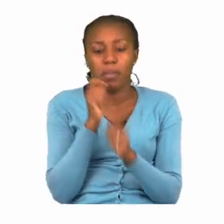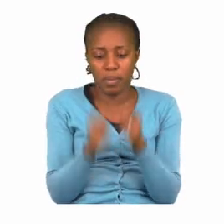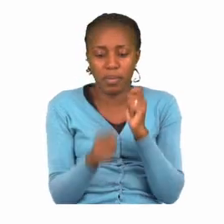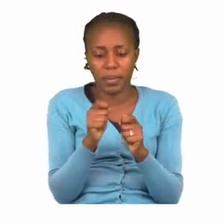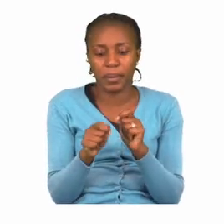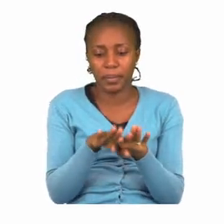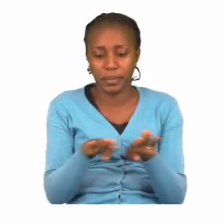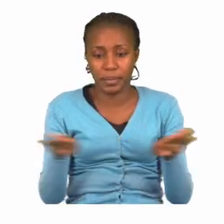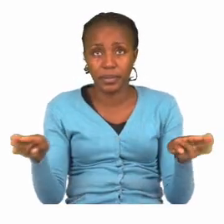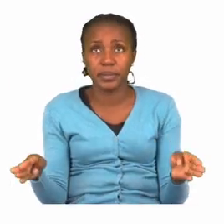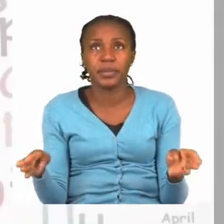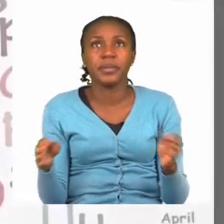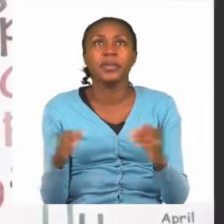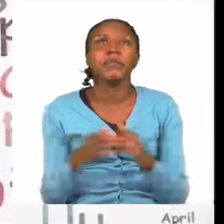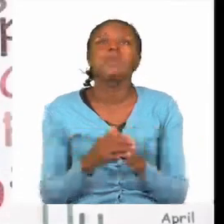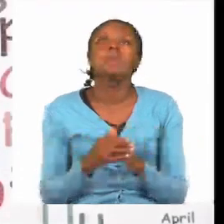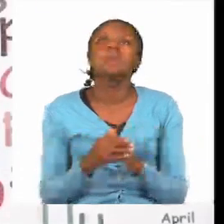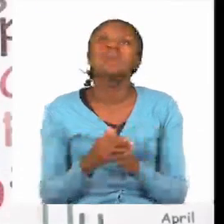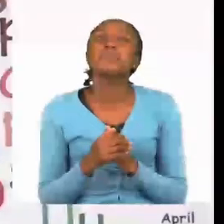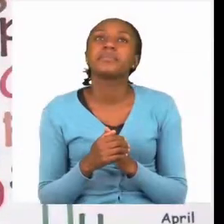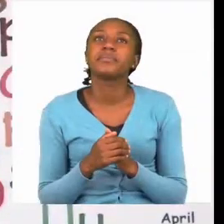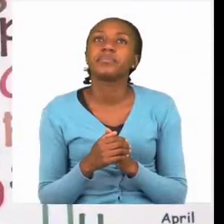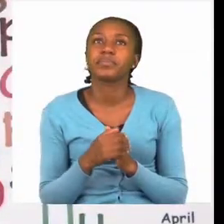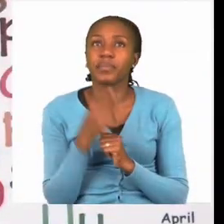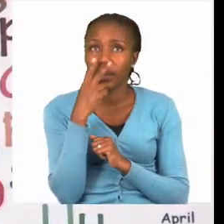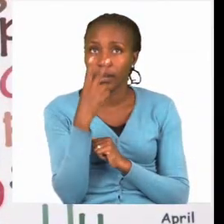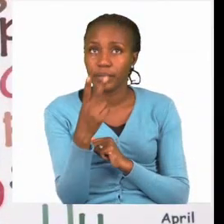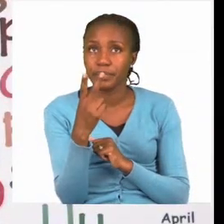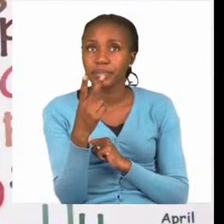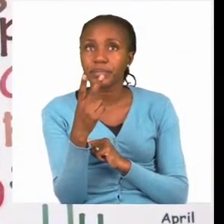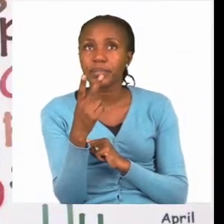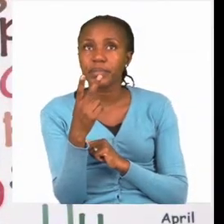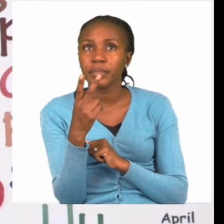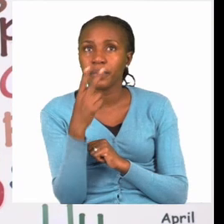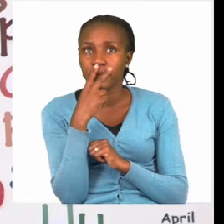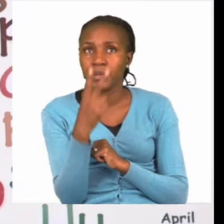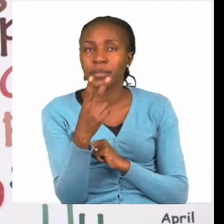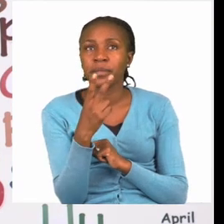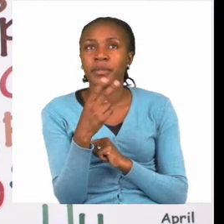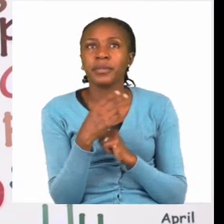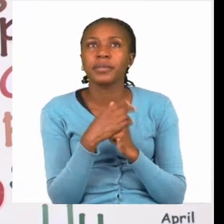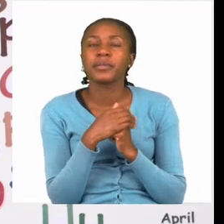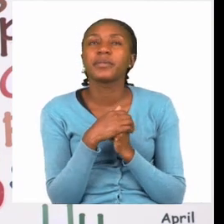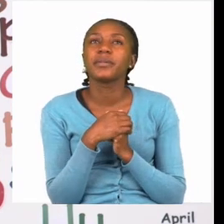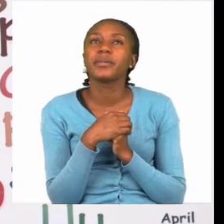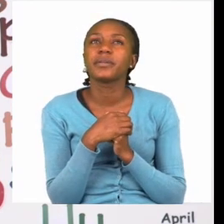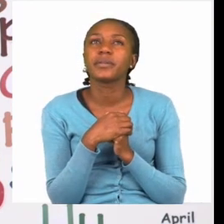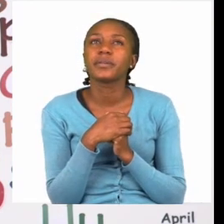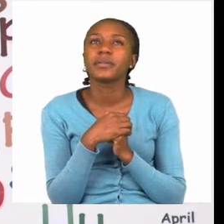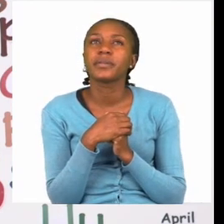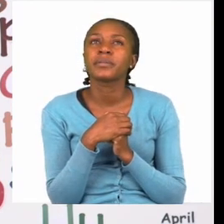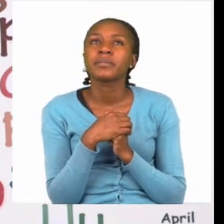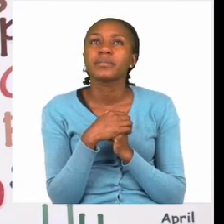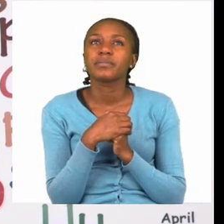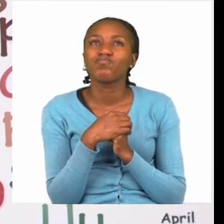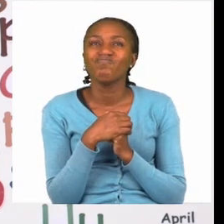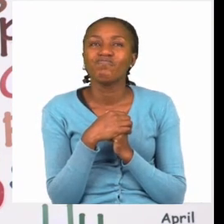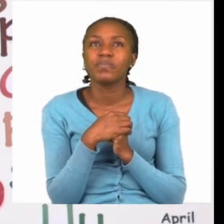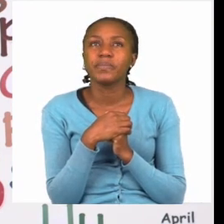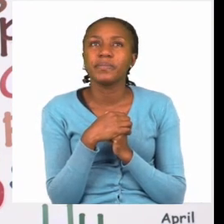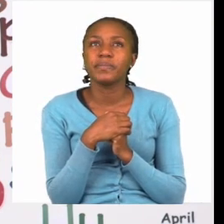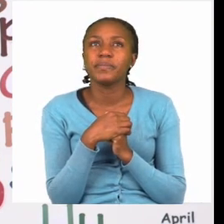as well, so you can have a look on the board. I'm going to take this one